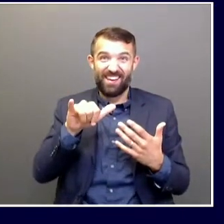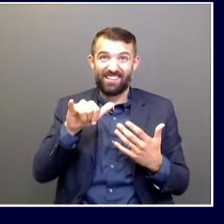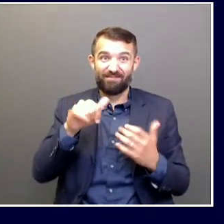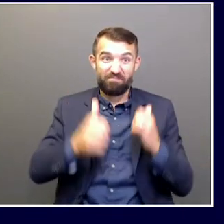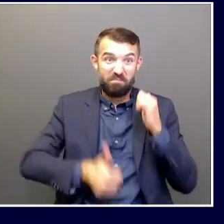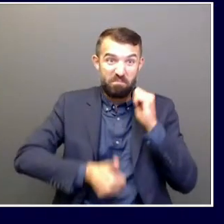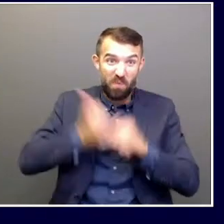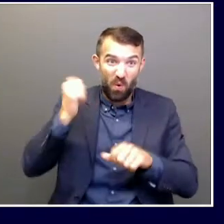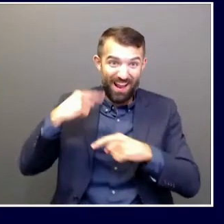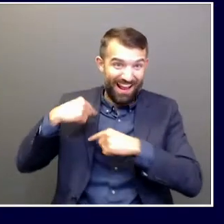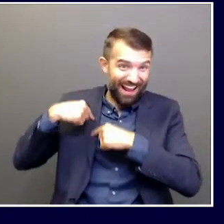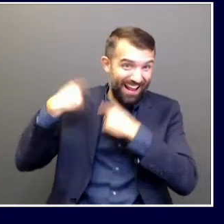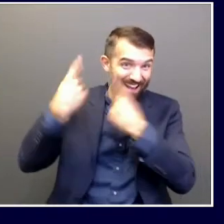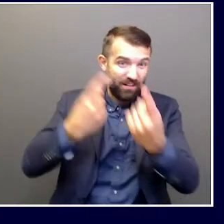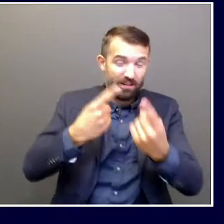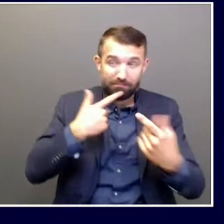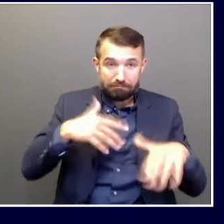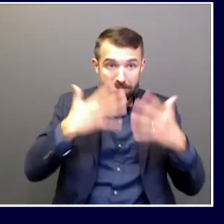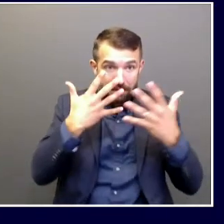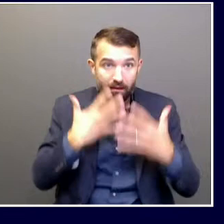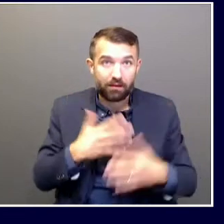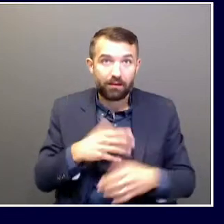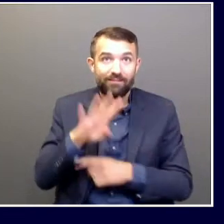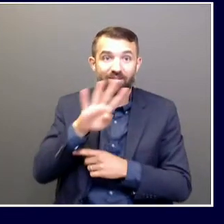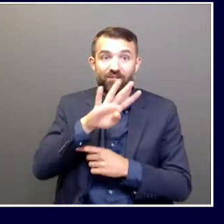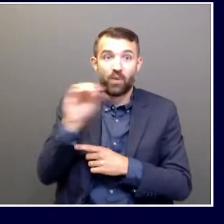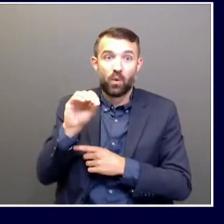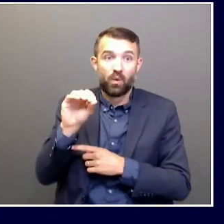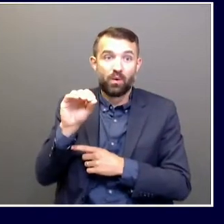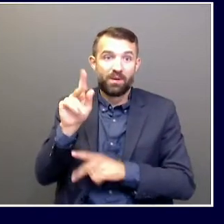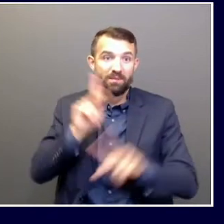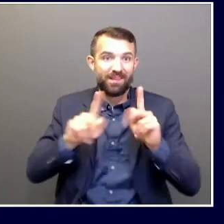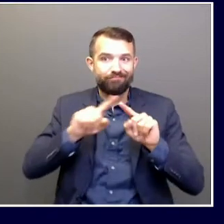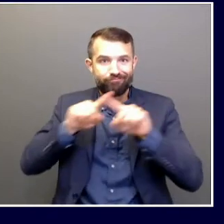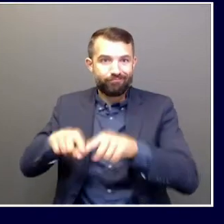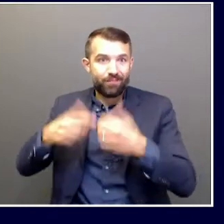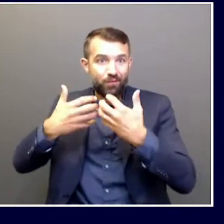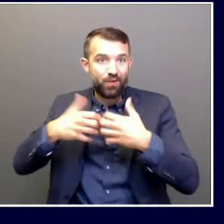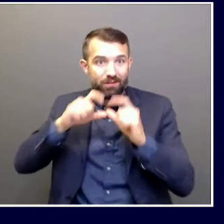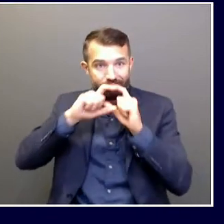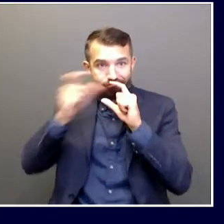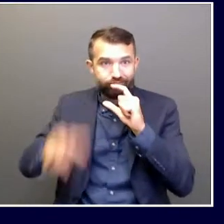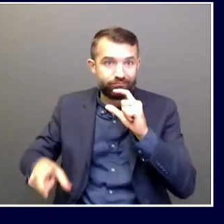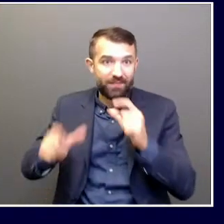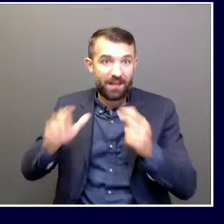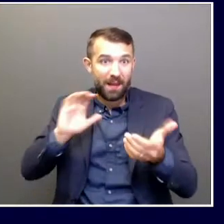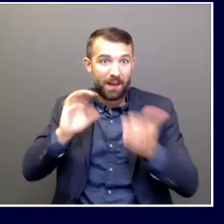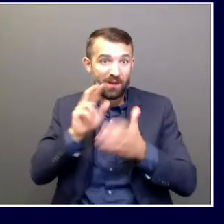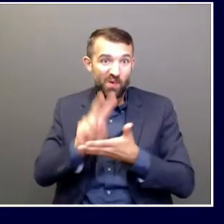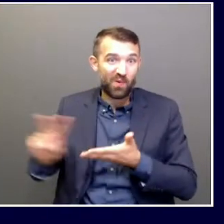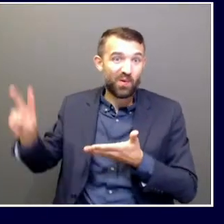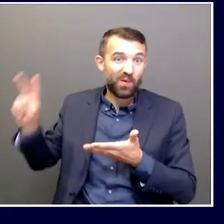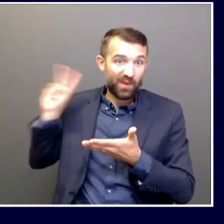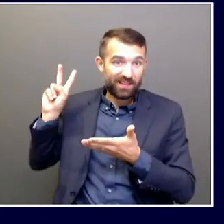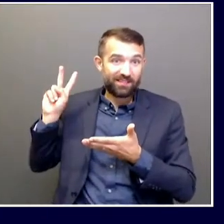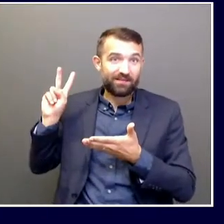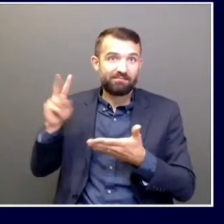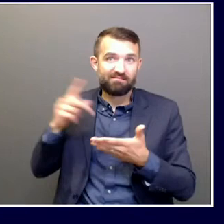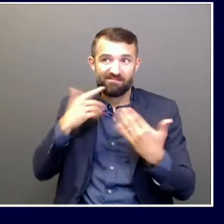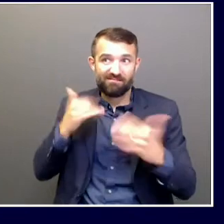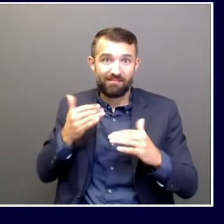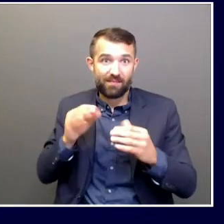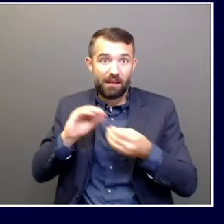on ventilators. Comparing those numbers against 2 weeks ago, we see significant increases. 2 weeks